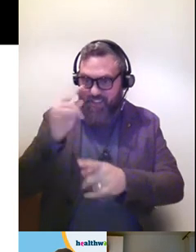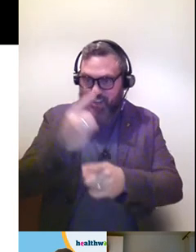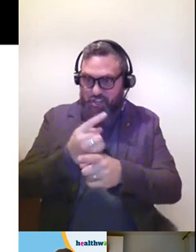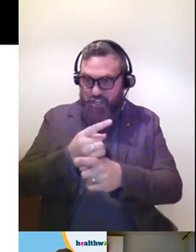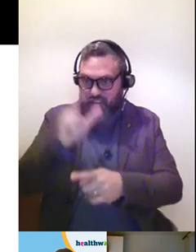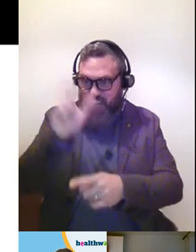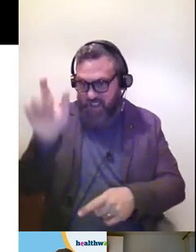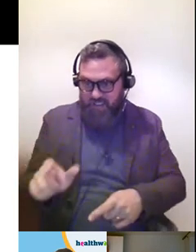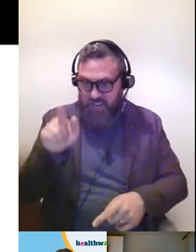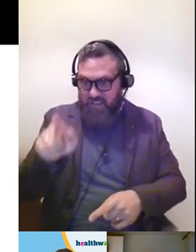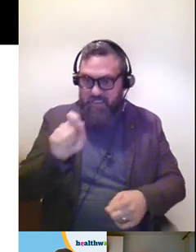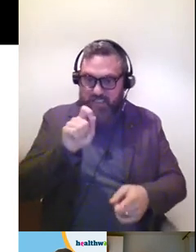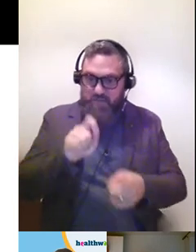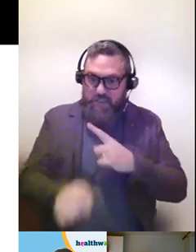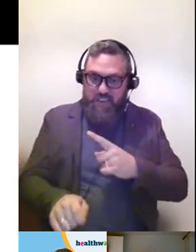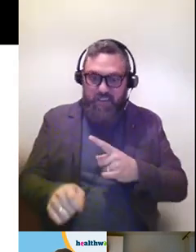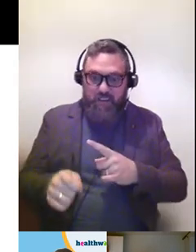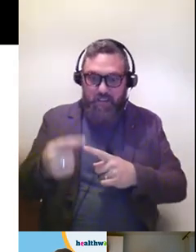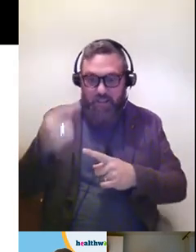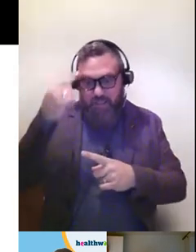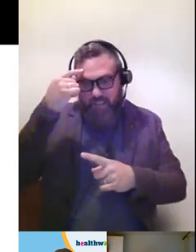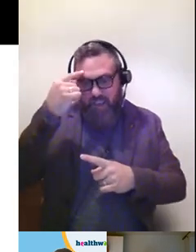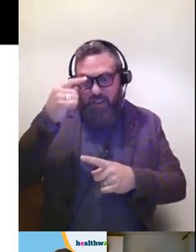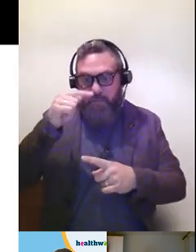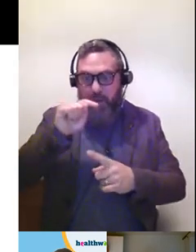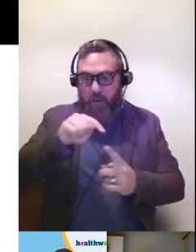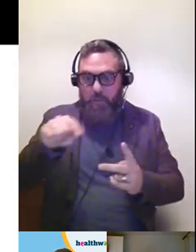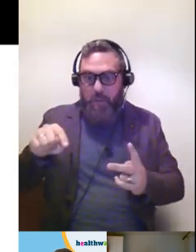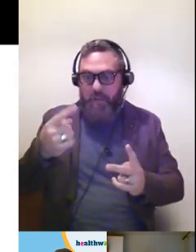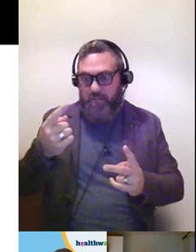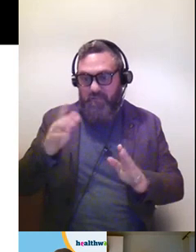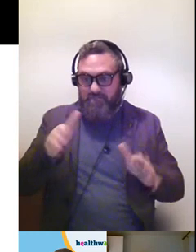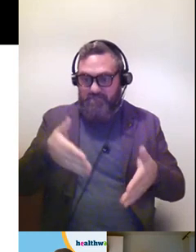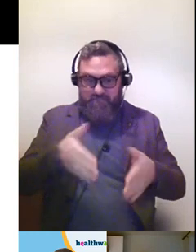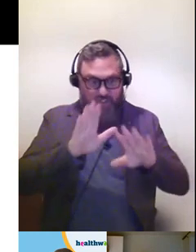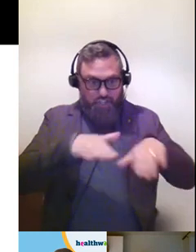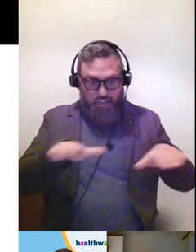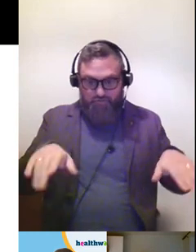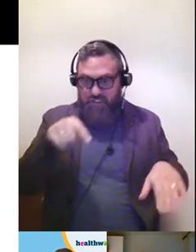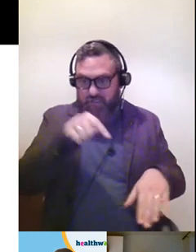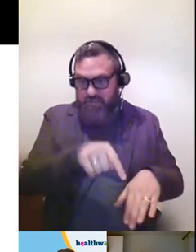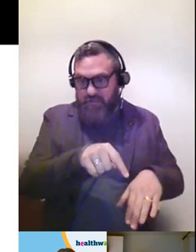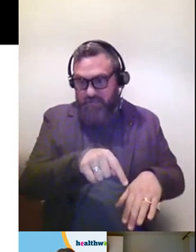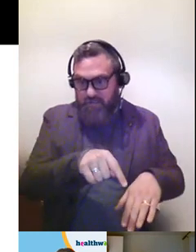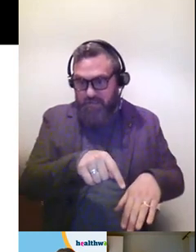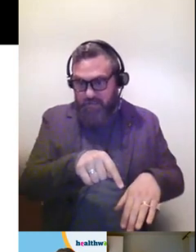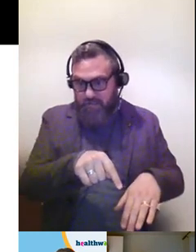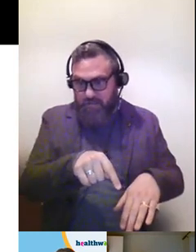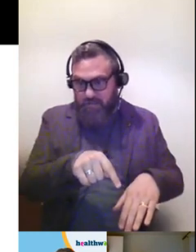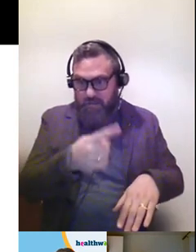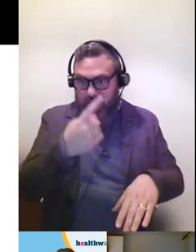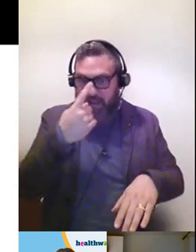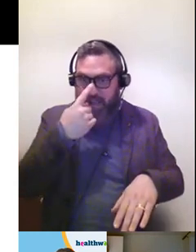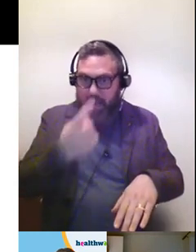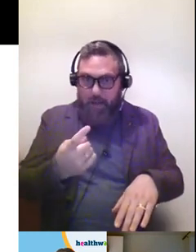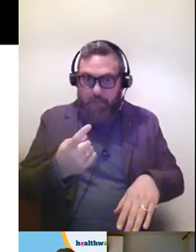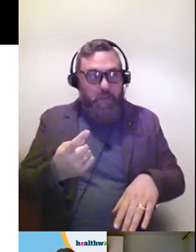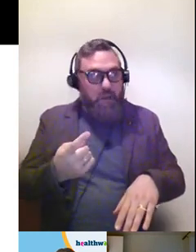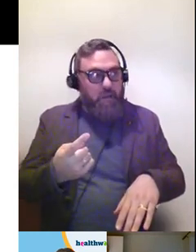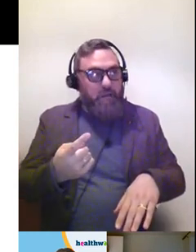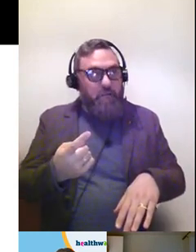point us specifically to think about services for children? you know, there can be surely no